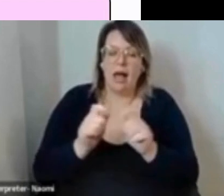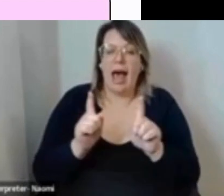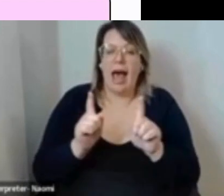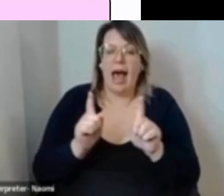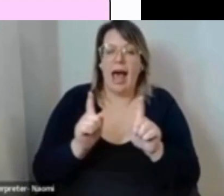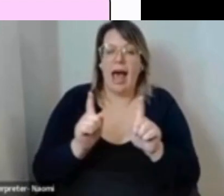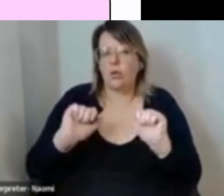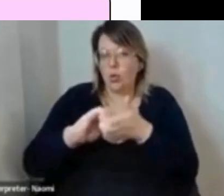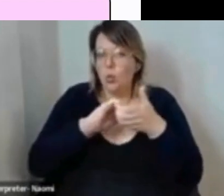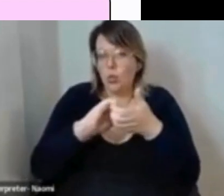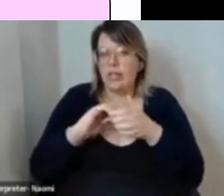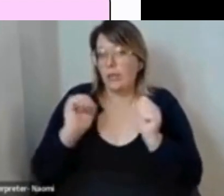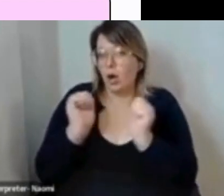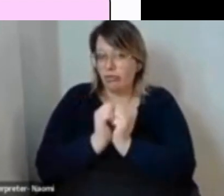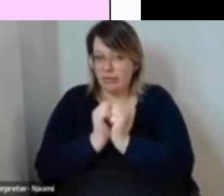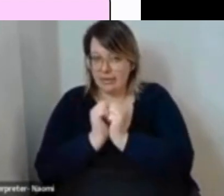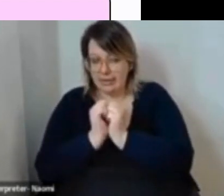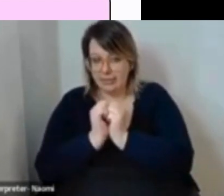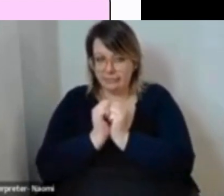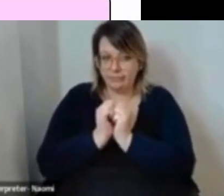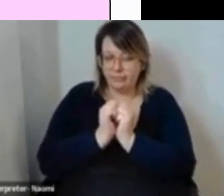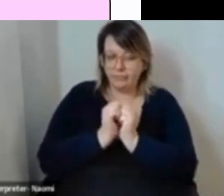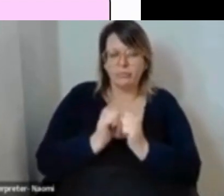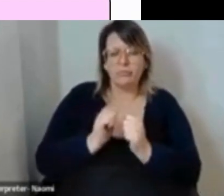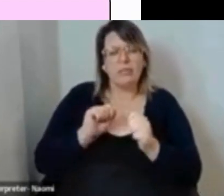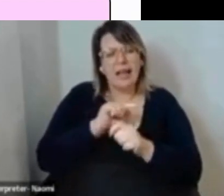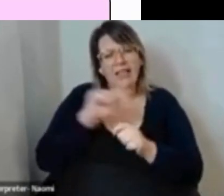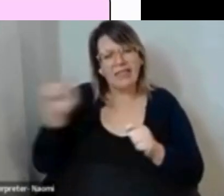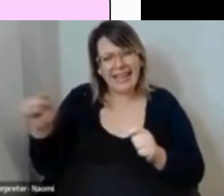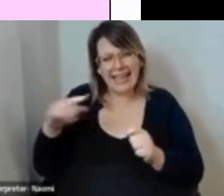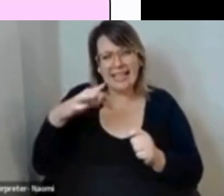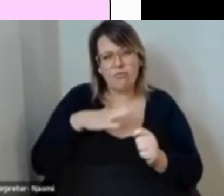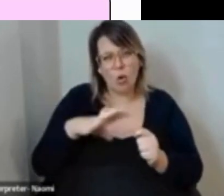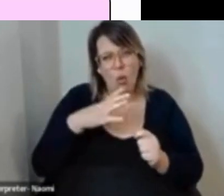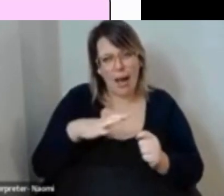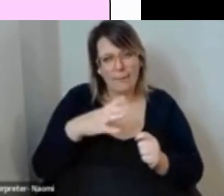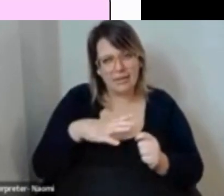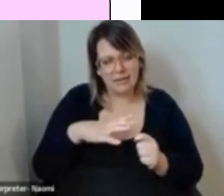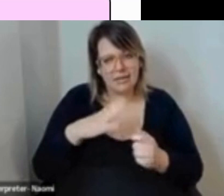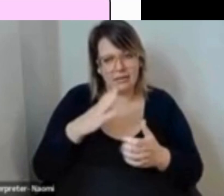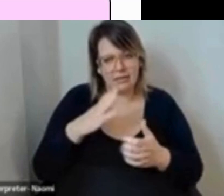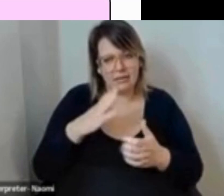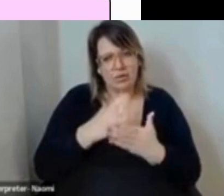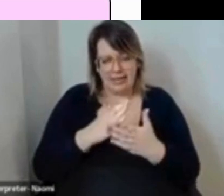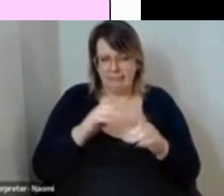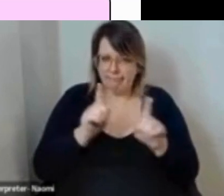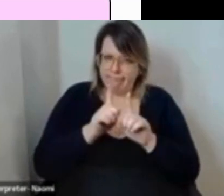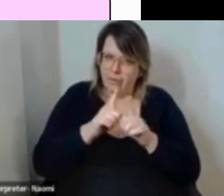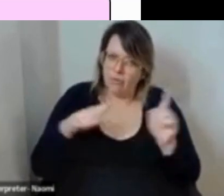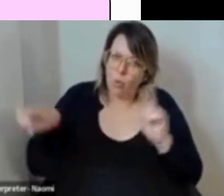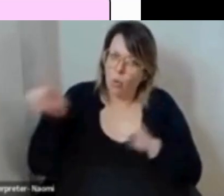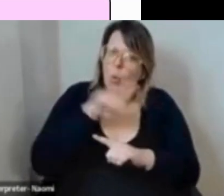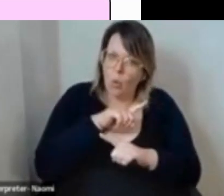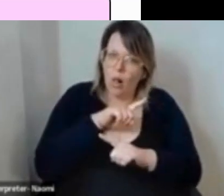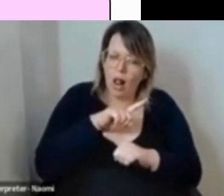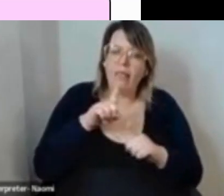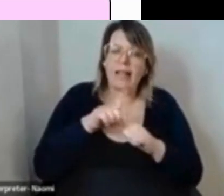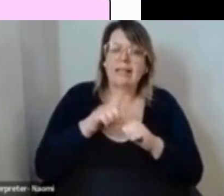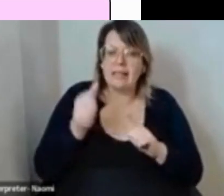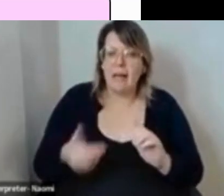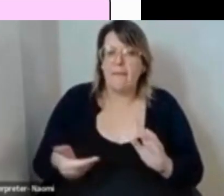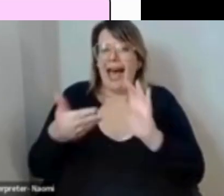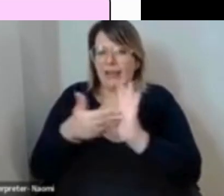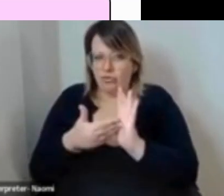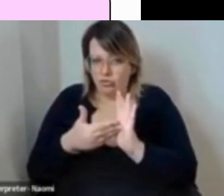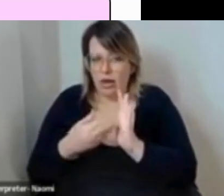these requirements is there are a couple of things which are standard for everyone for each of the documents. And then for some of you, there may be some specific things we've